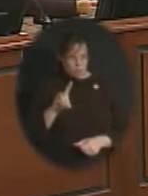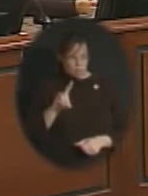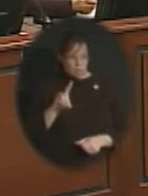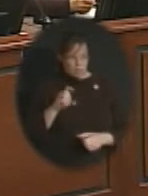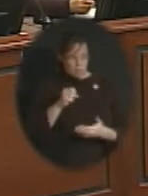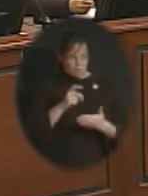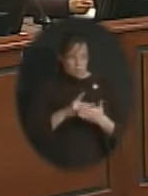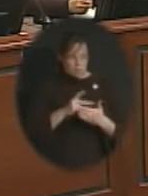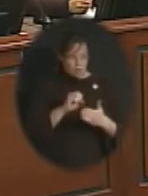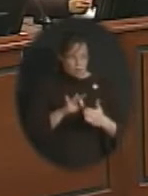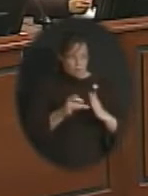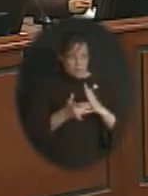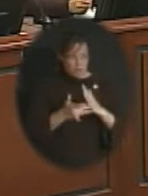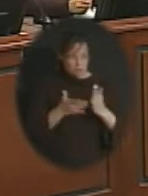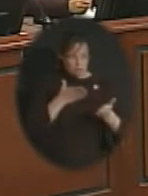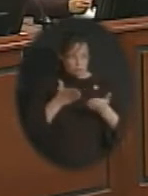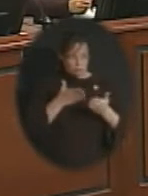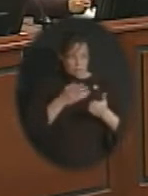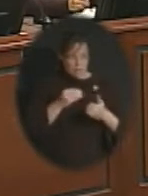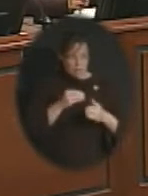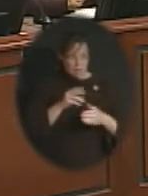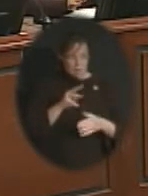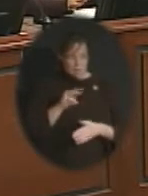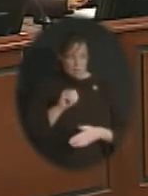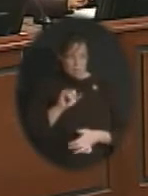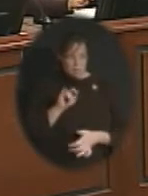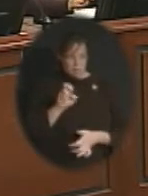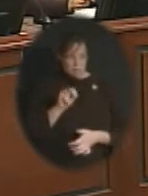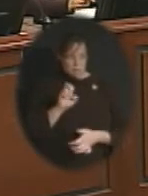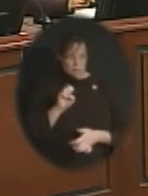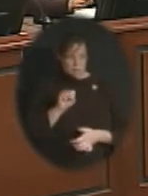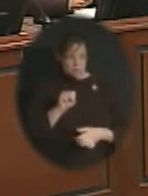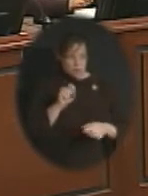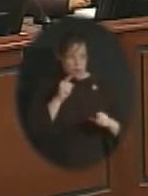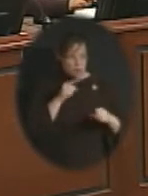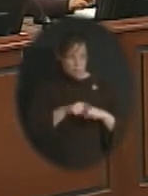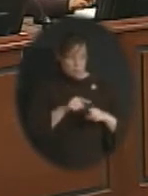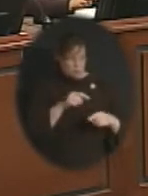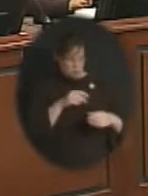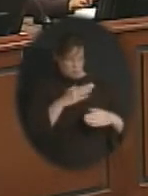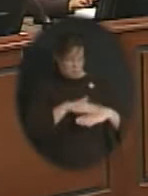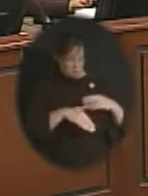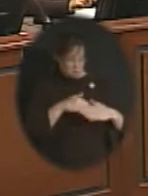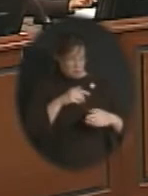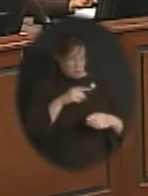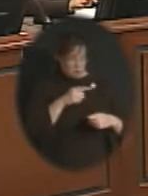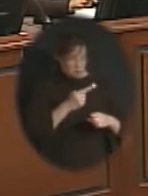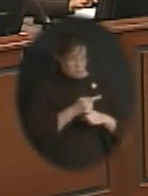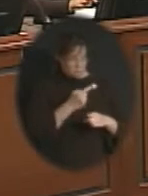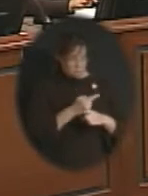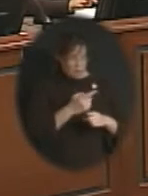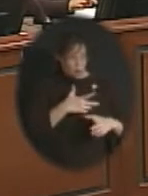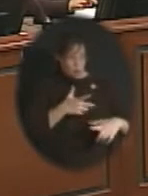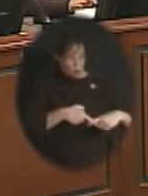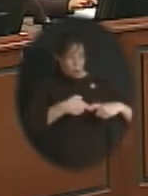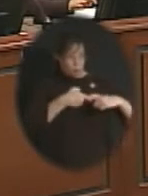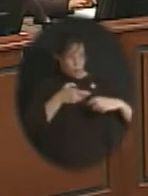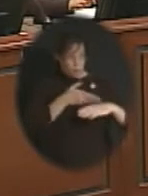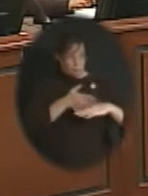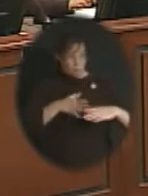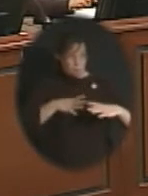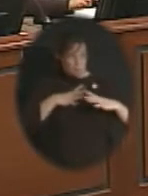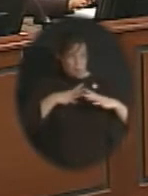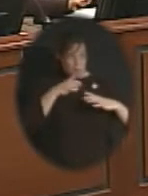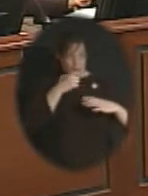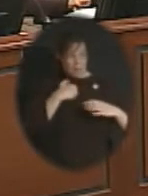6.01, approval of technology services and maintenance agreements. Are board members comfortable taking a vote on this now? Madam President, I'd like to hold that until after the break because I